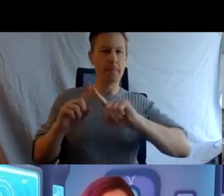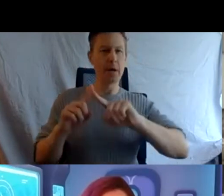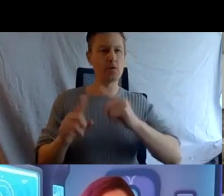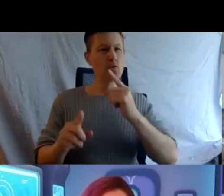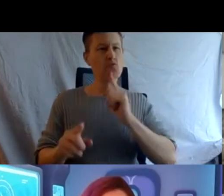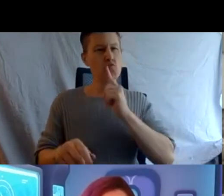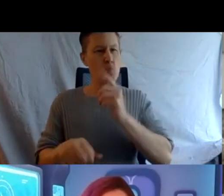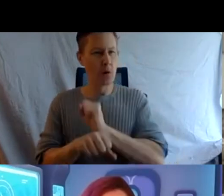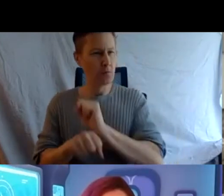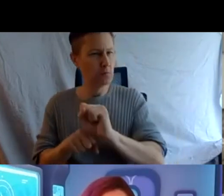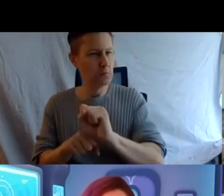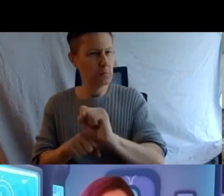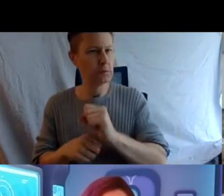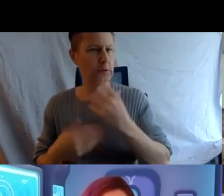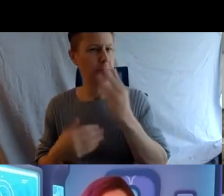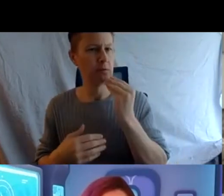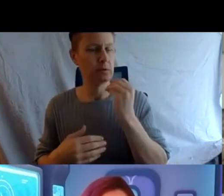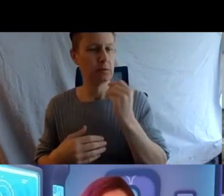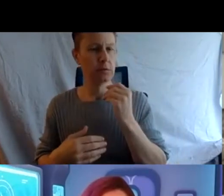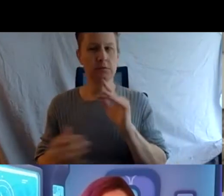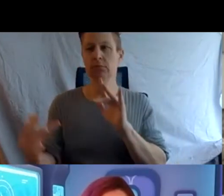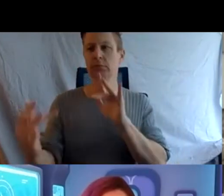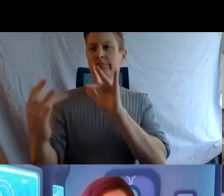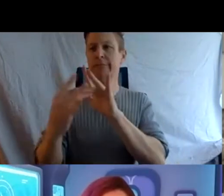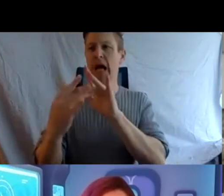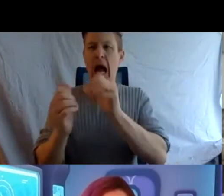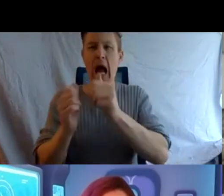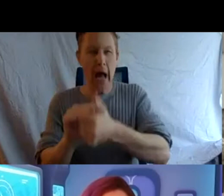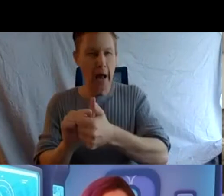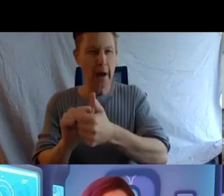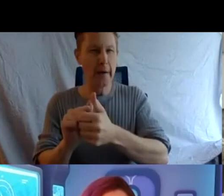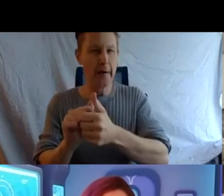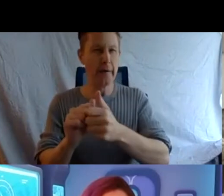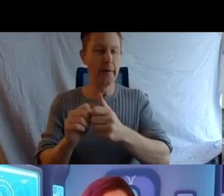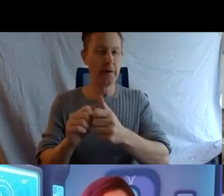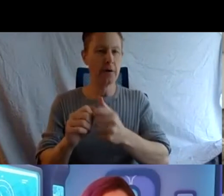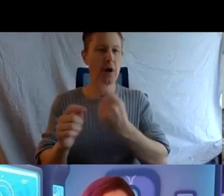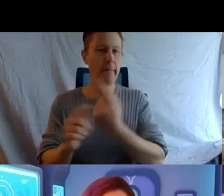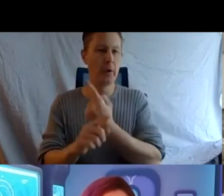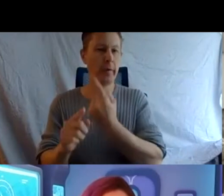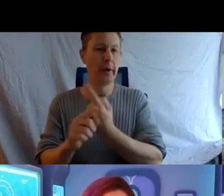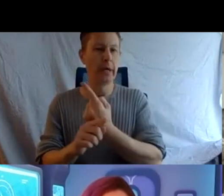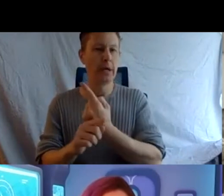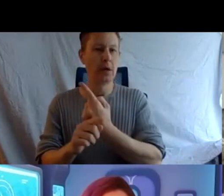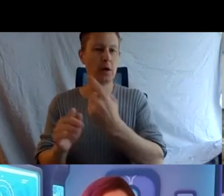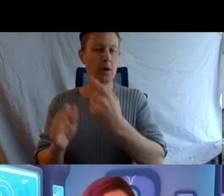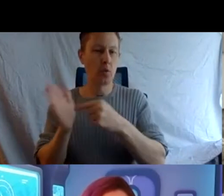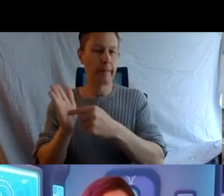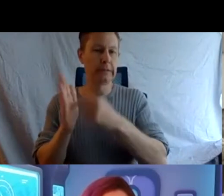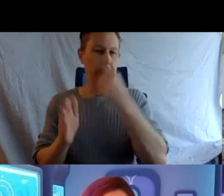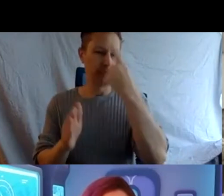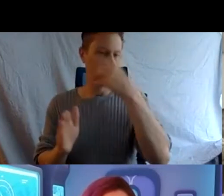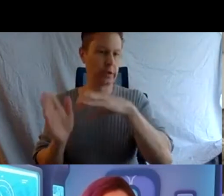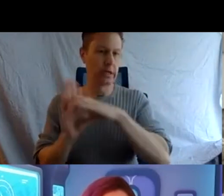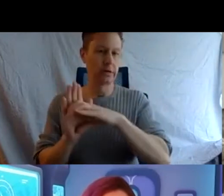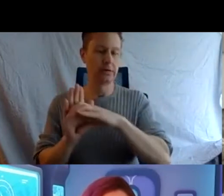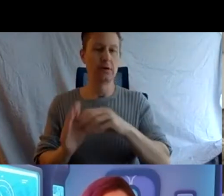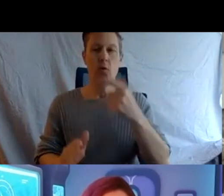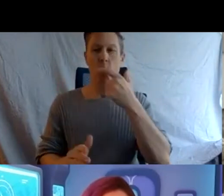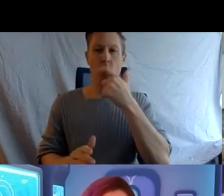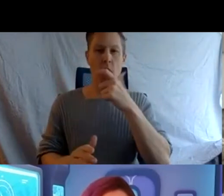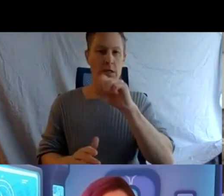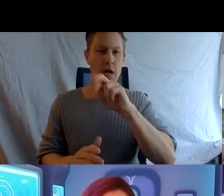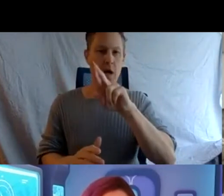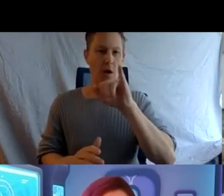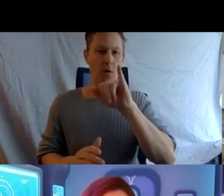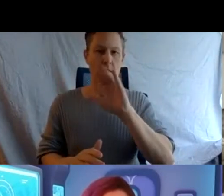reach out and say, how can we do this properly? And watching Ari's character evolve was just so